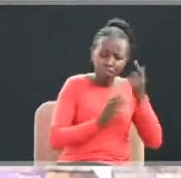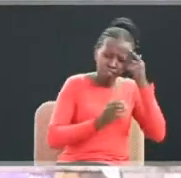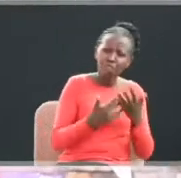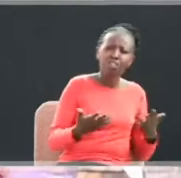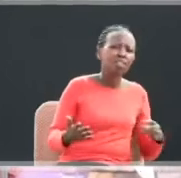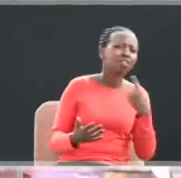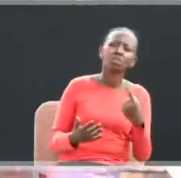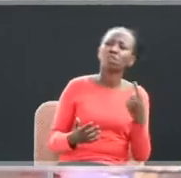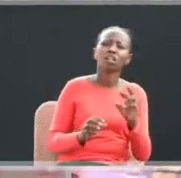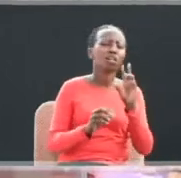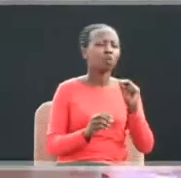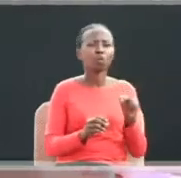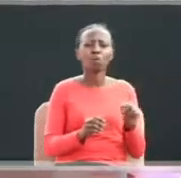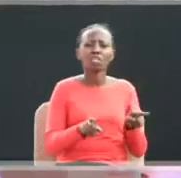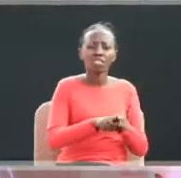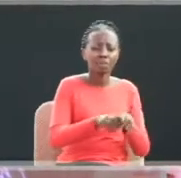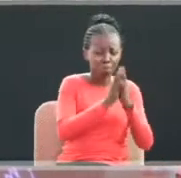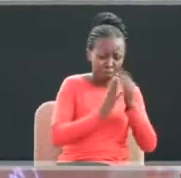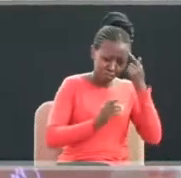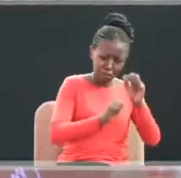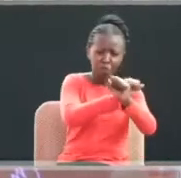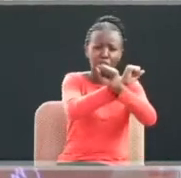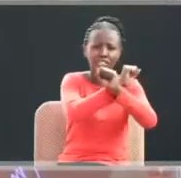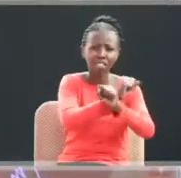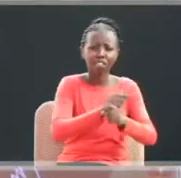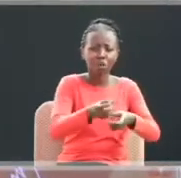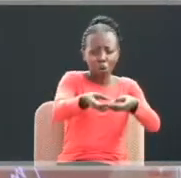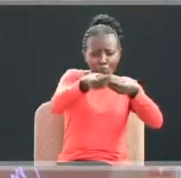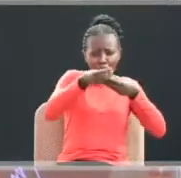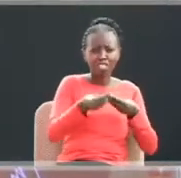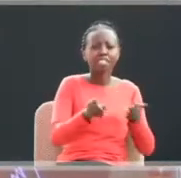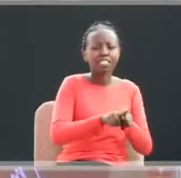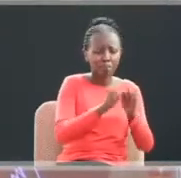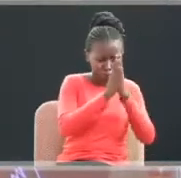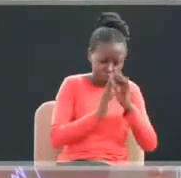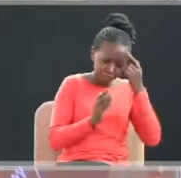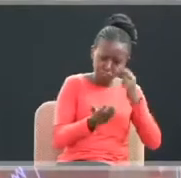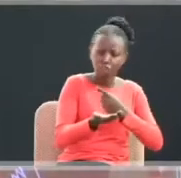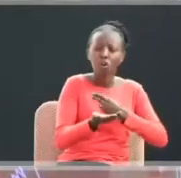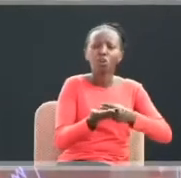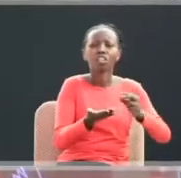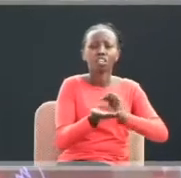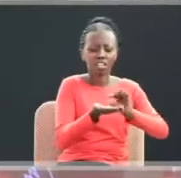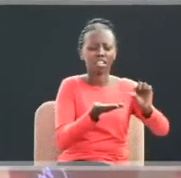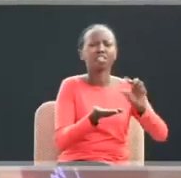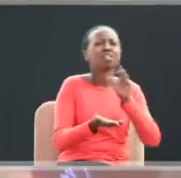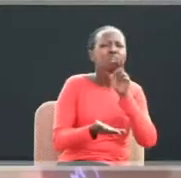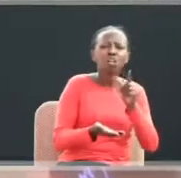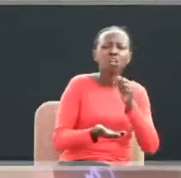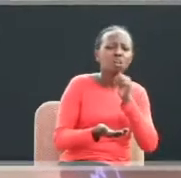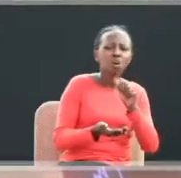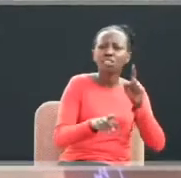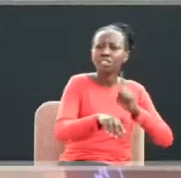for cover. You pray for protection. You pray for provision. You pray for grace. You pray, not when you have a need. Now